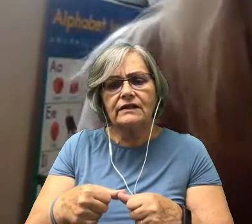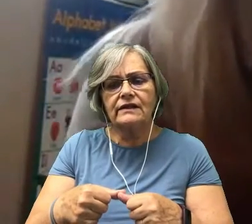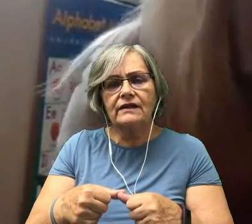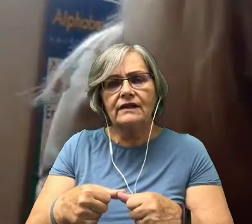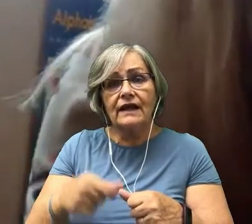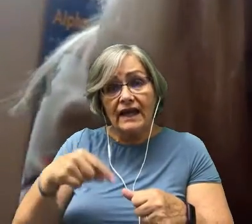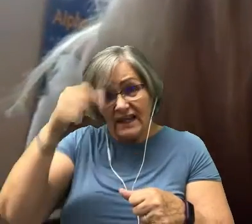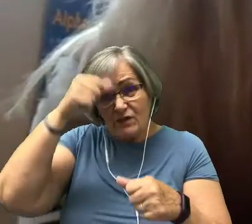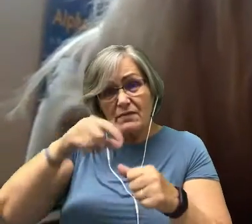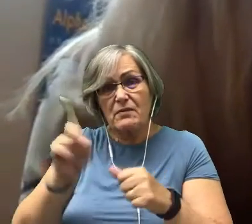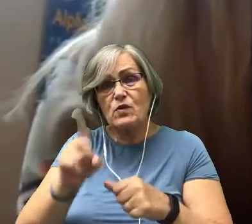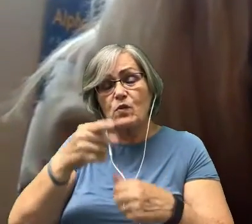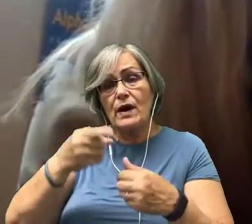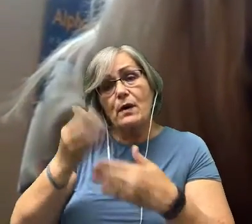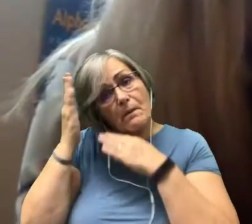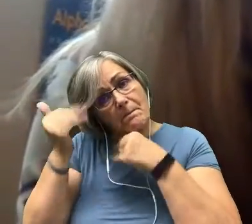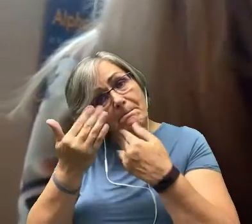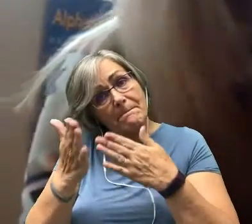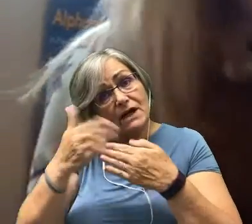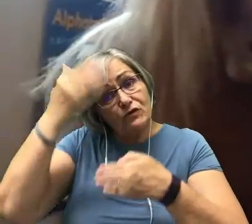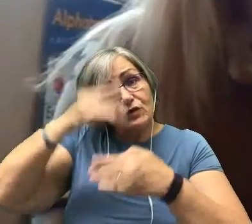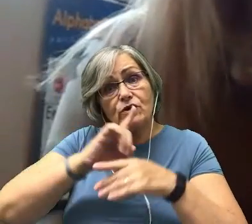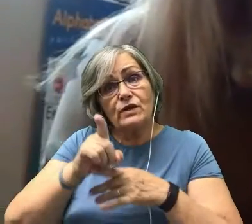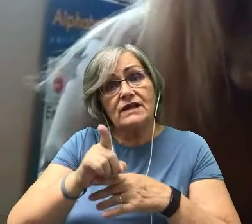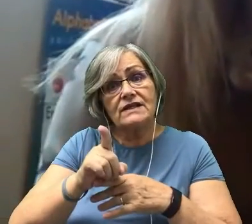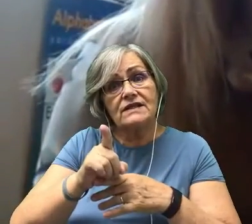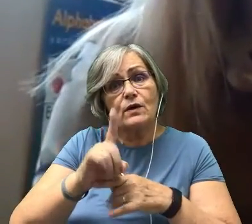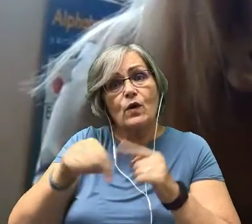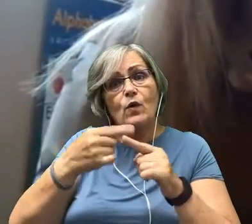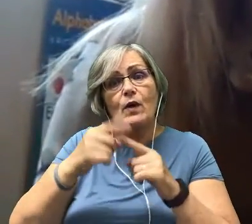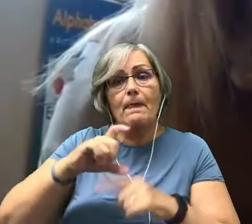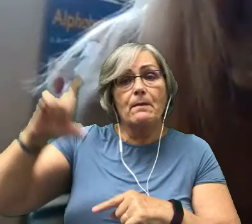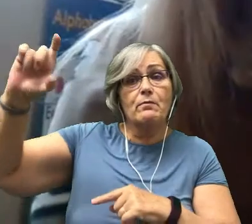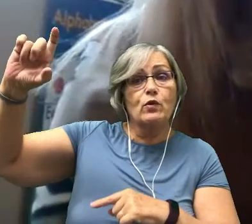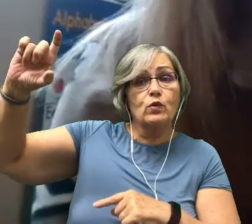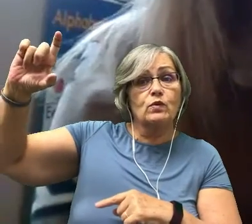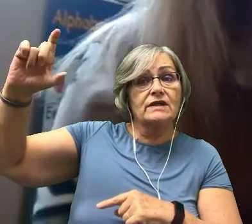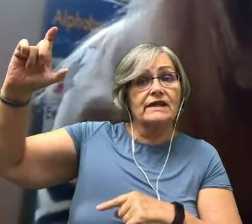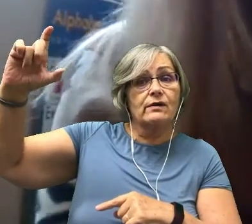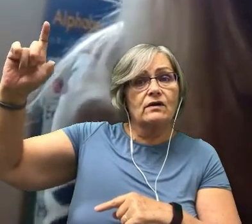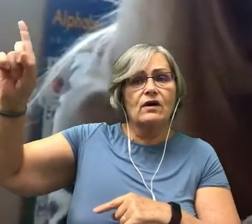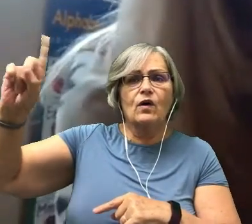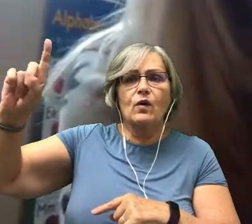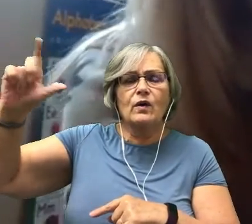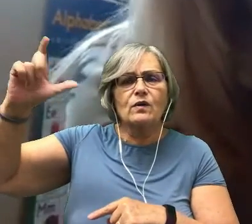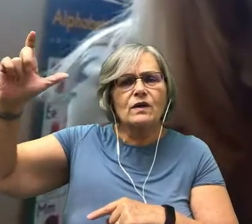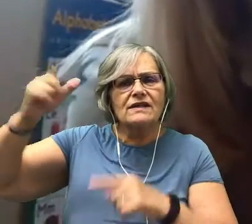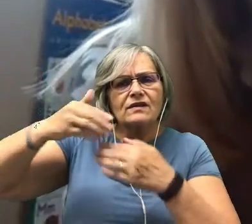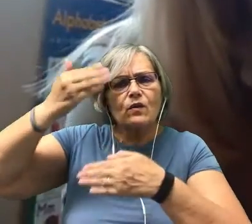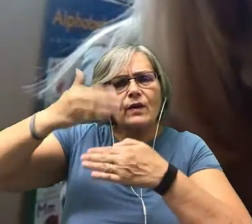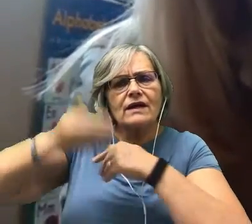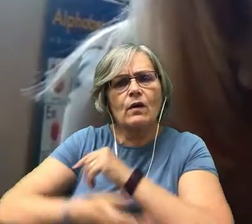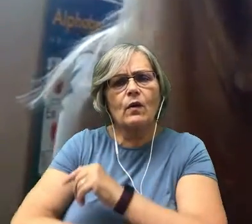He remembered where his bedroom window was when there was a moon. Where was his window?